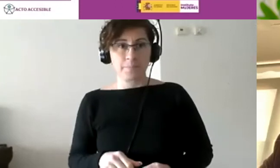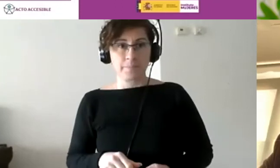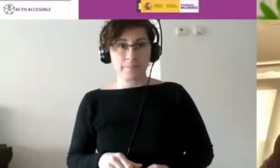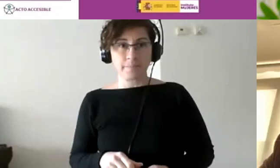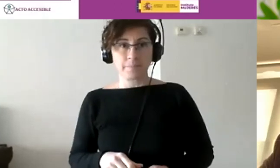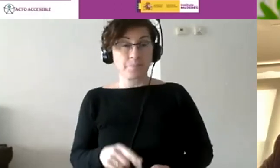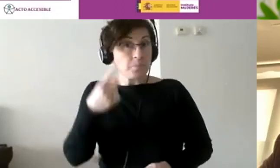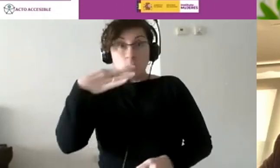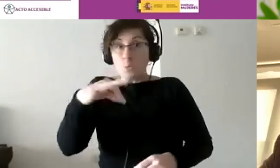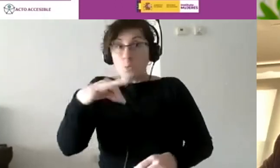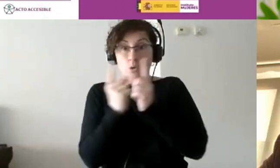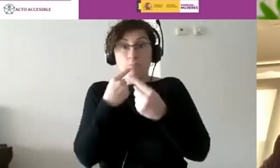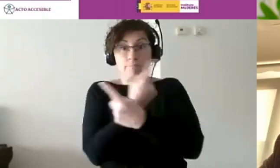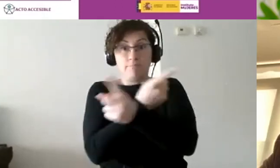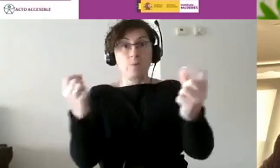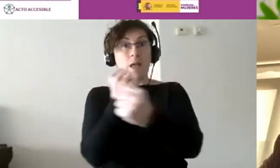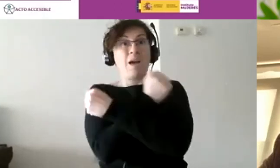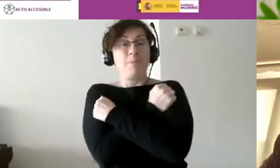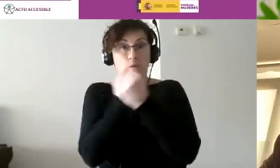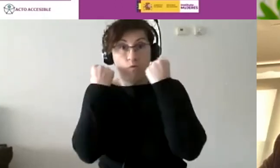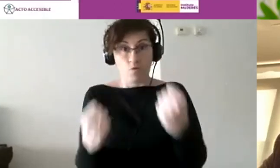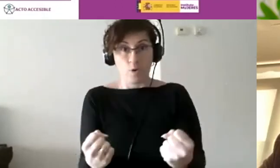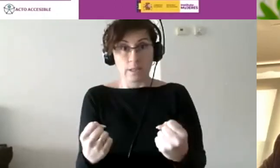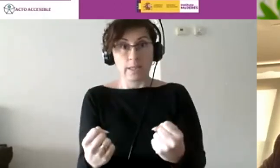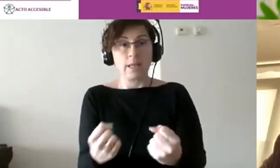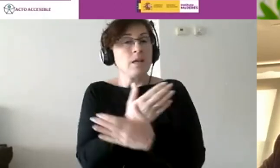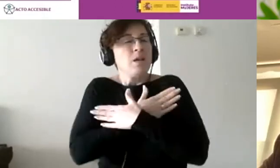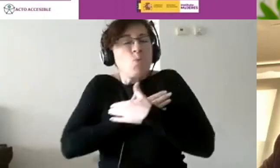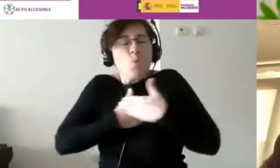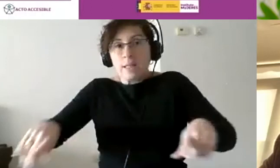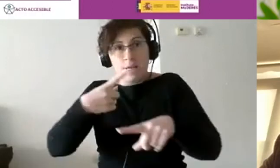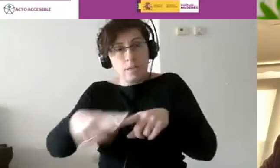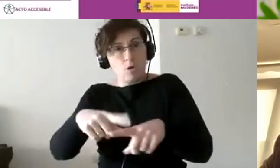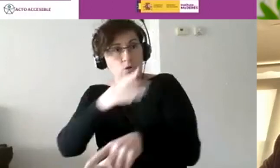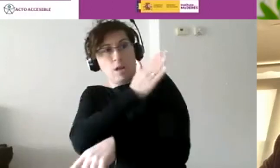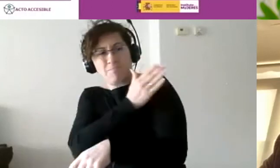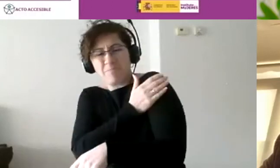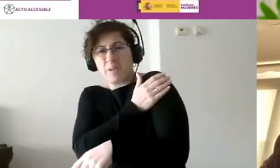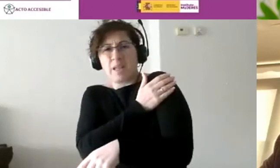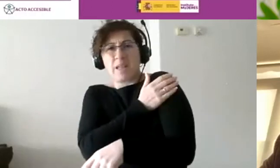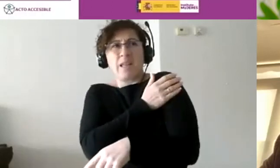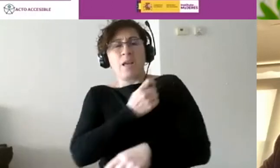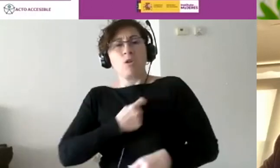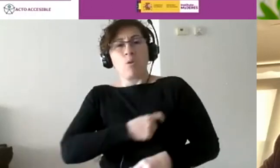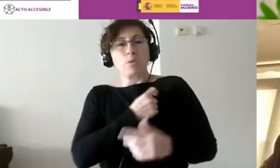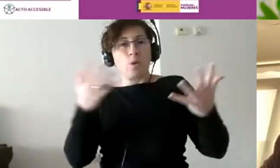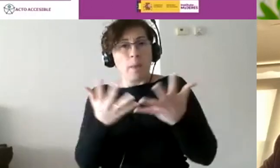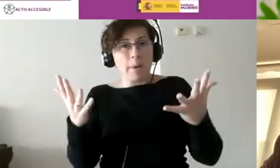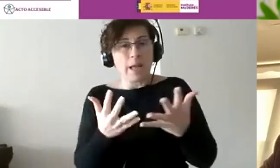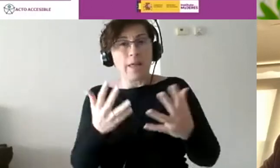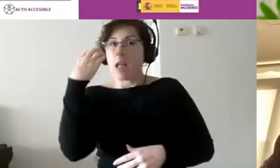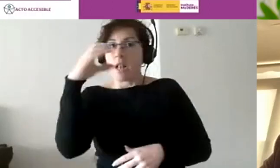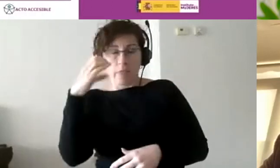lot of love to give. And I want to give you a big hug to all of you, and anything you need, you can count on CERMI and with